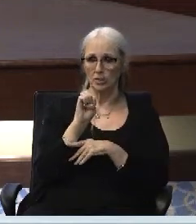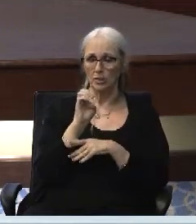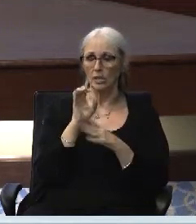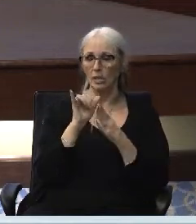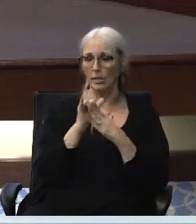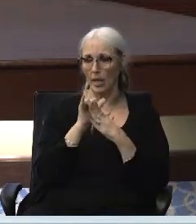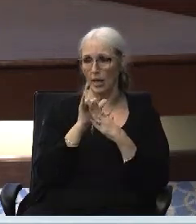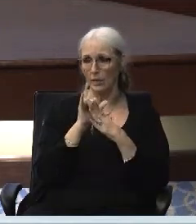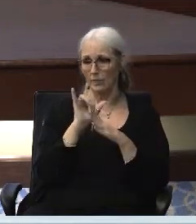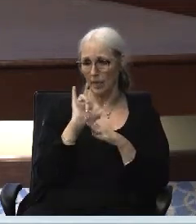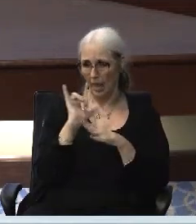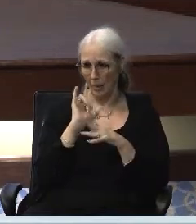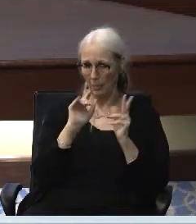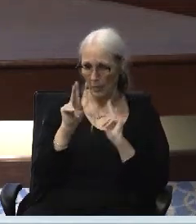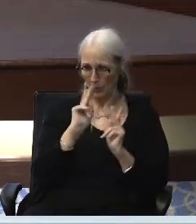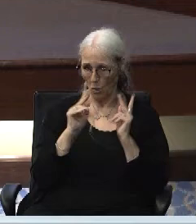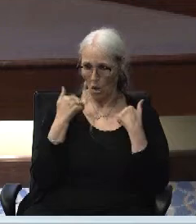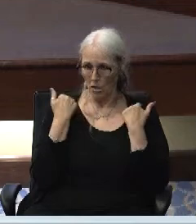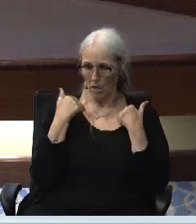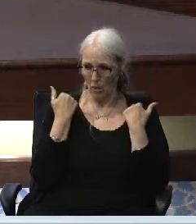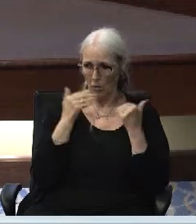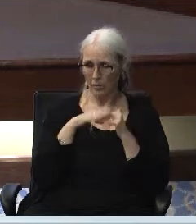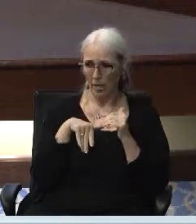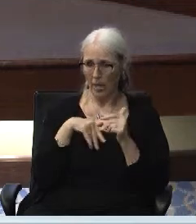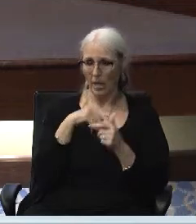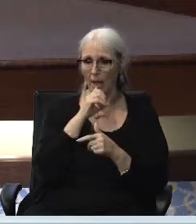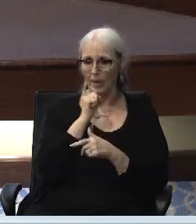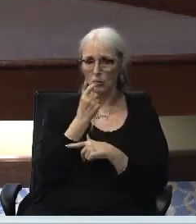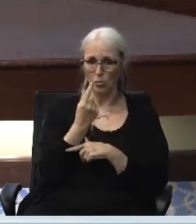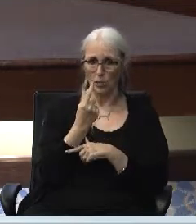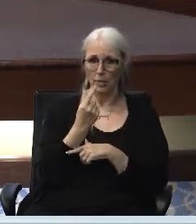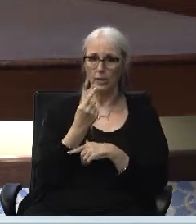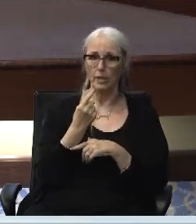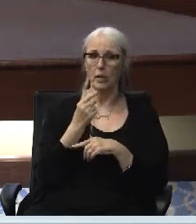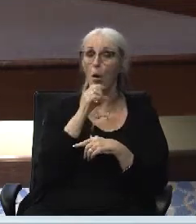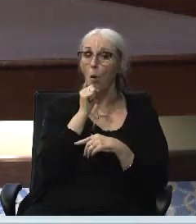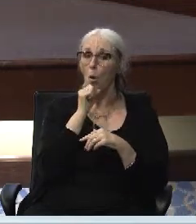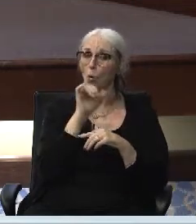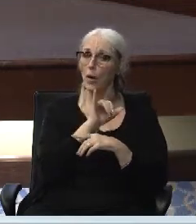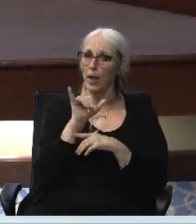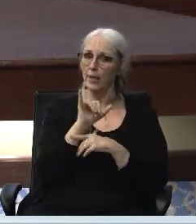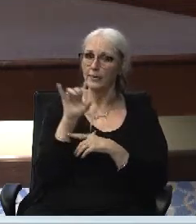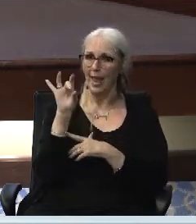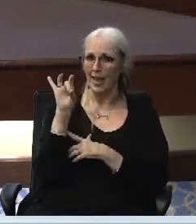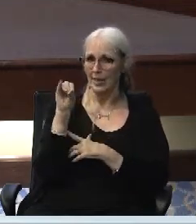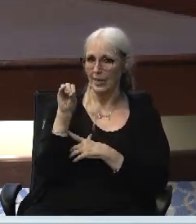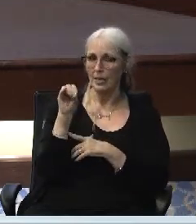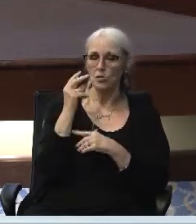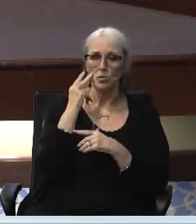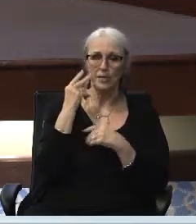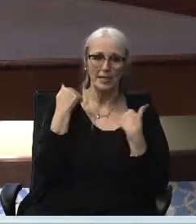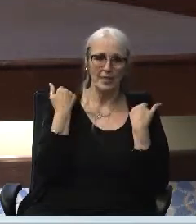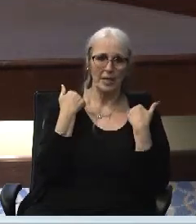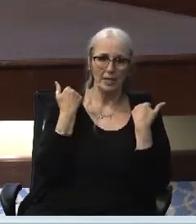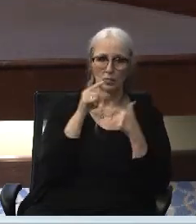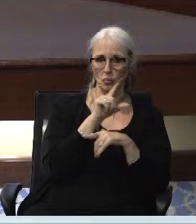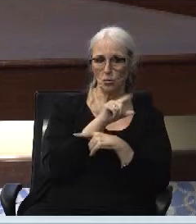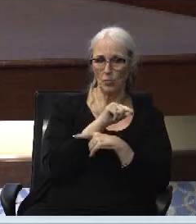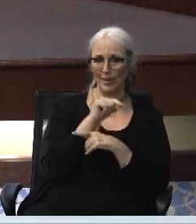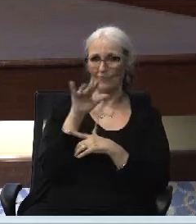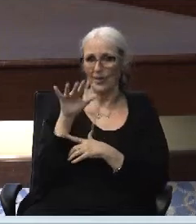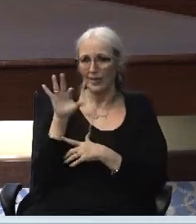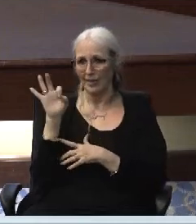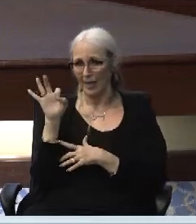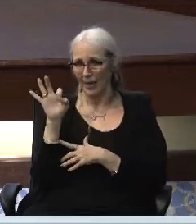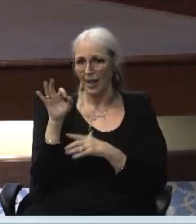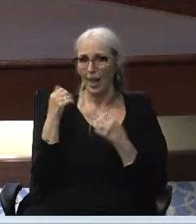to people younger than the age of 1 and as old as 80. As you can see, young adults ages 20 to 59